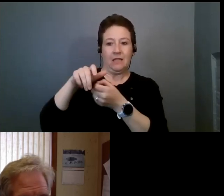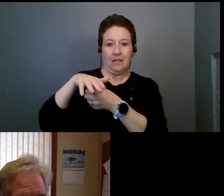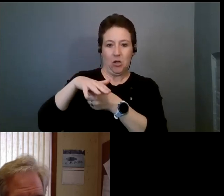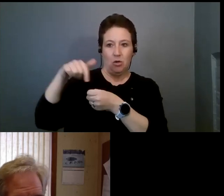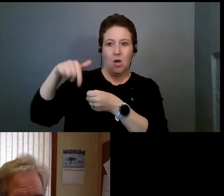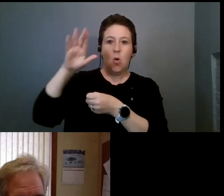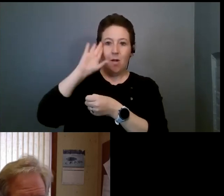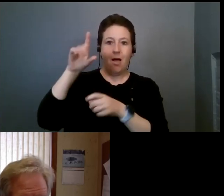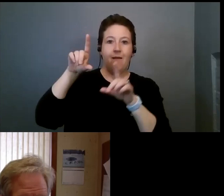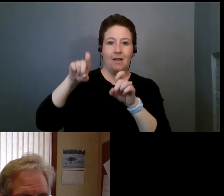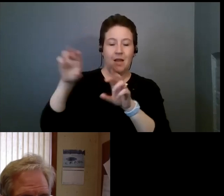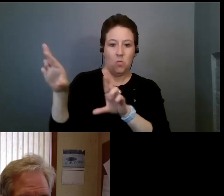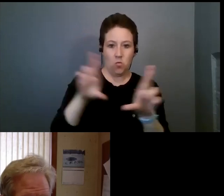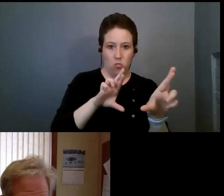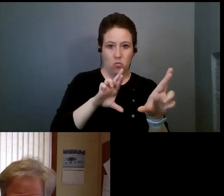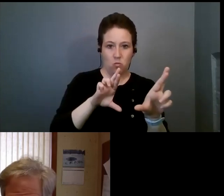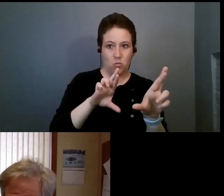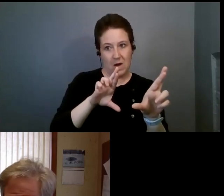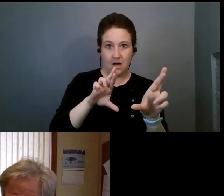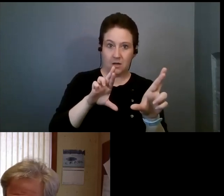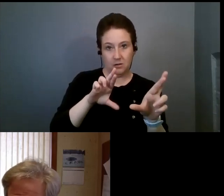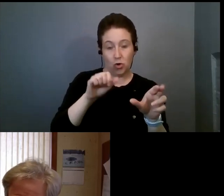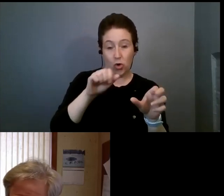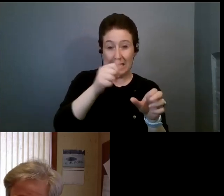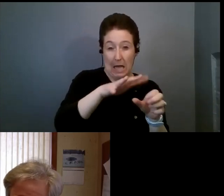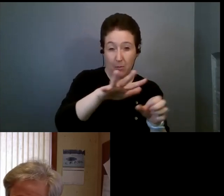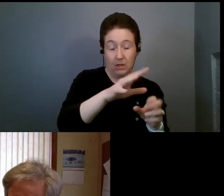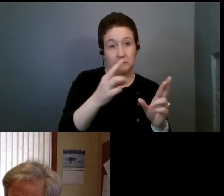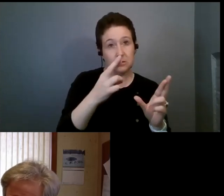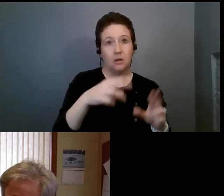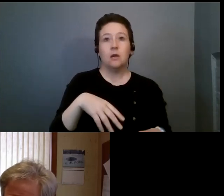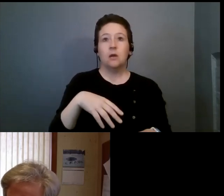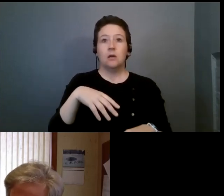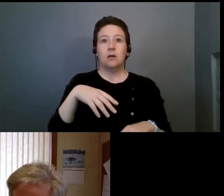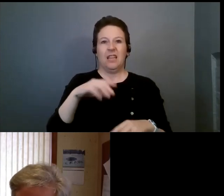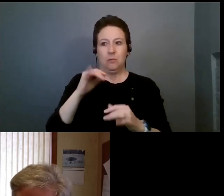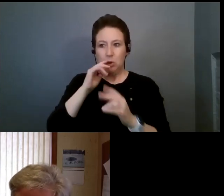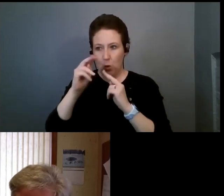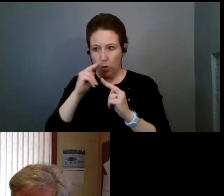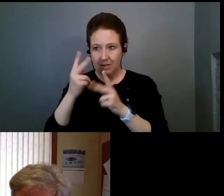testing readily available, ideally on campus. We also will,